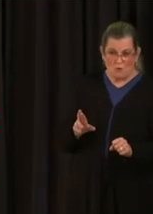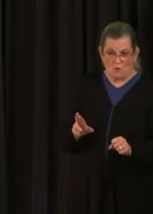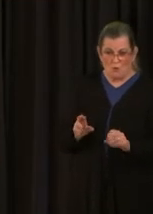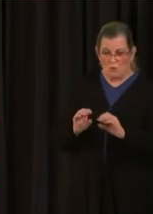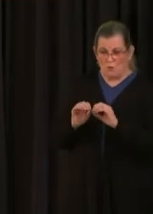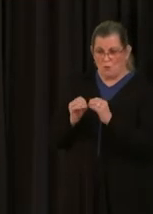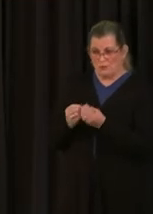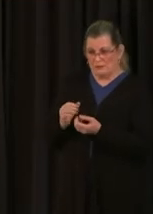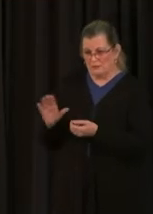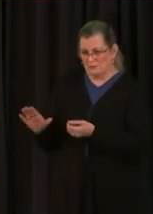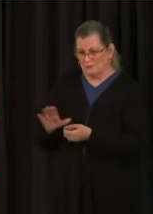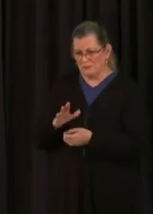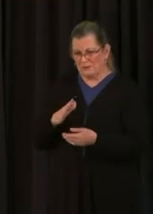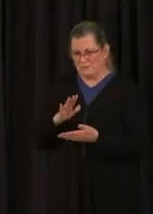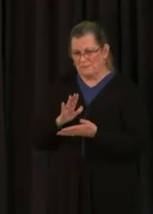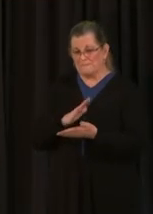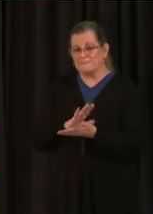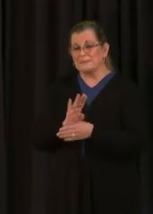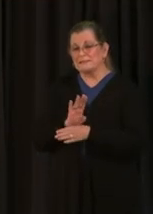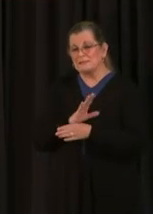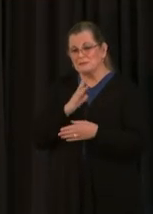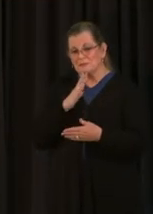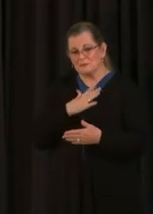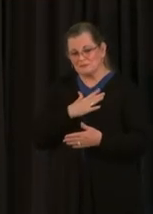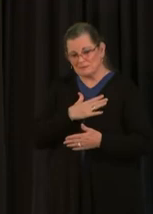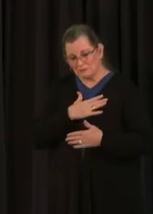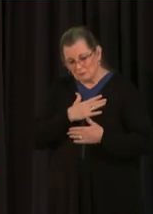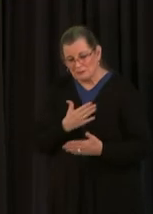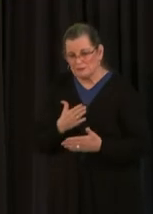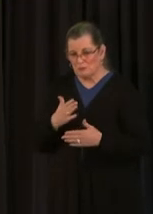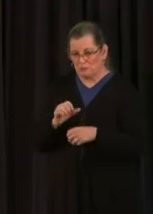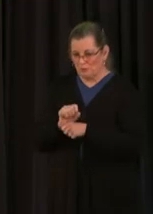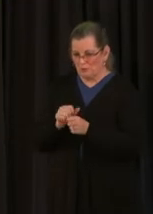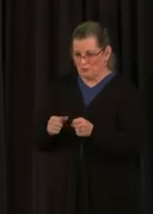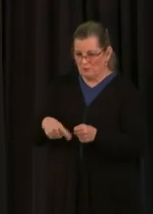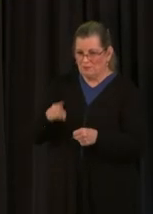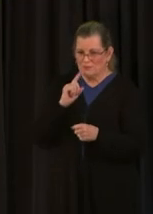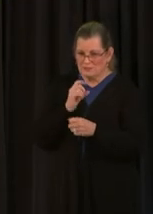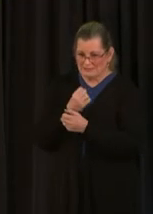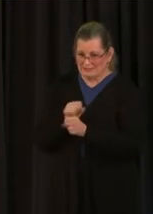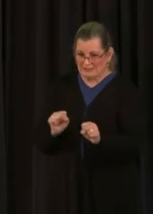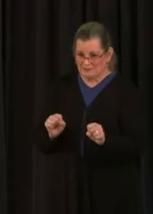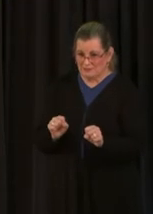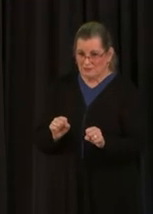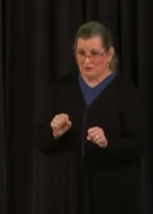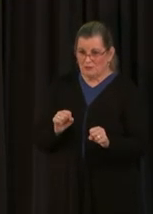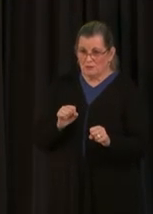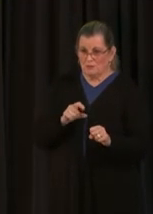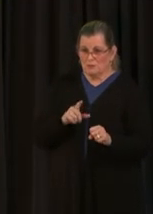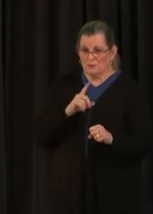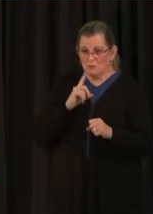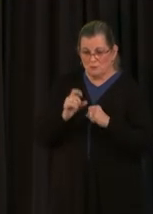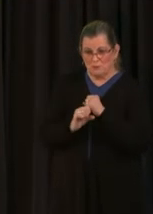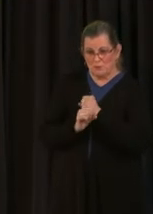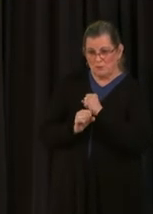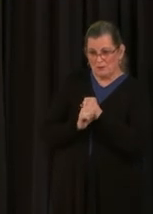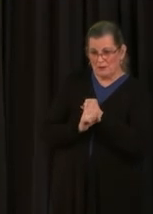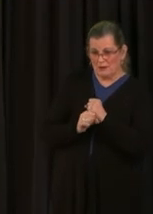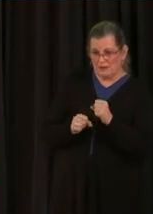of Education website, and under that, go to the Department of Transportation, and you will see that we have developed a